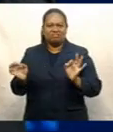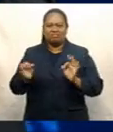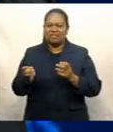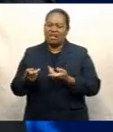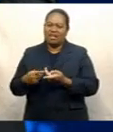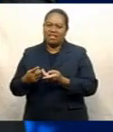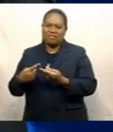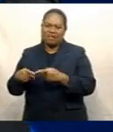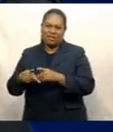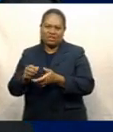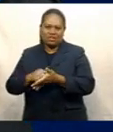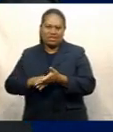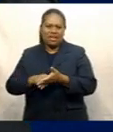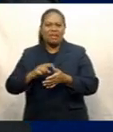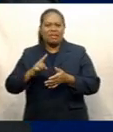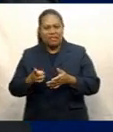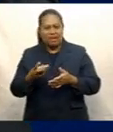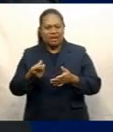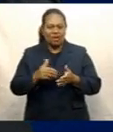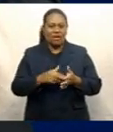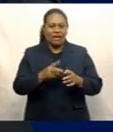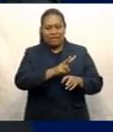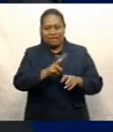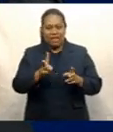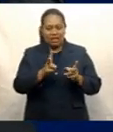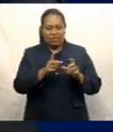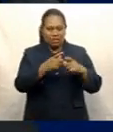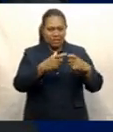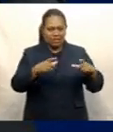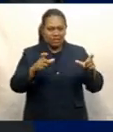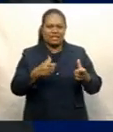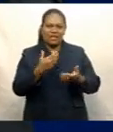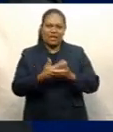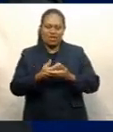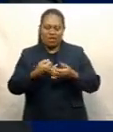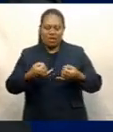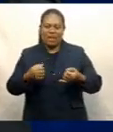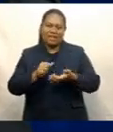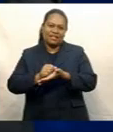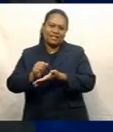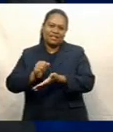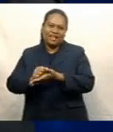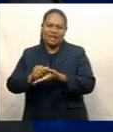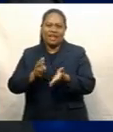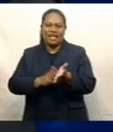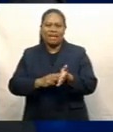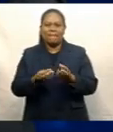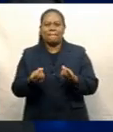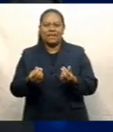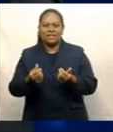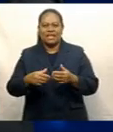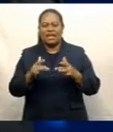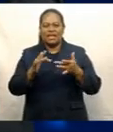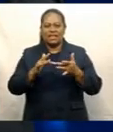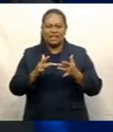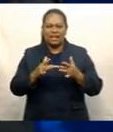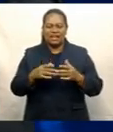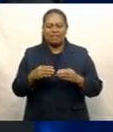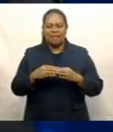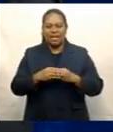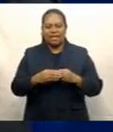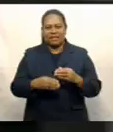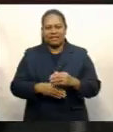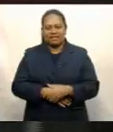of the leading used clothing outlets, Value City, is now switching to online sales via M-Pesa and internet banking. Sweta Vandana